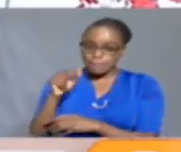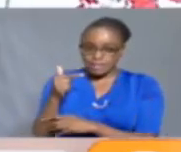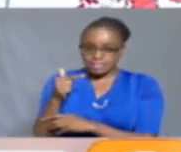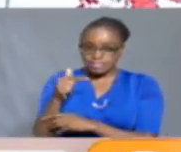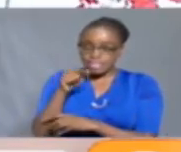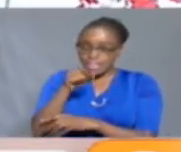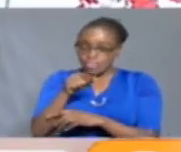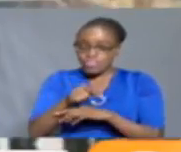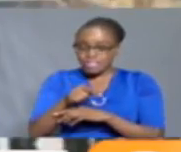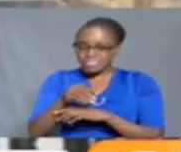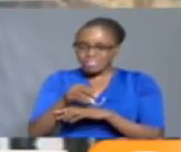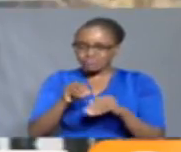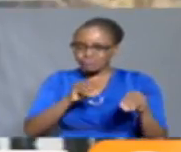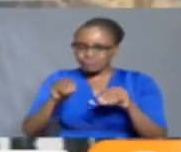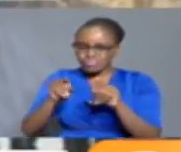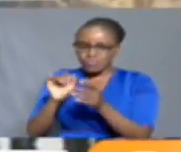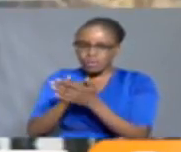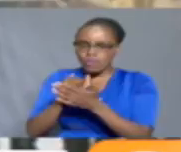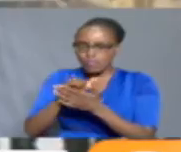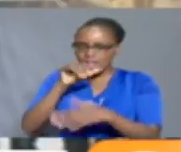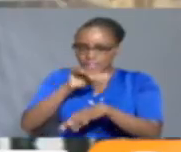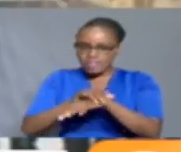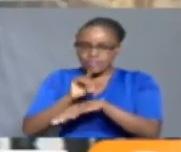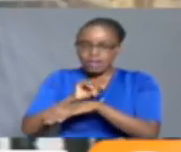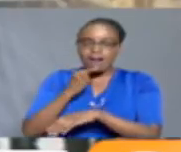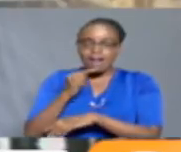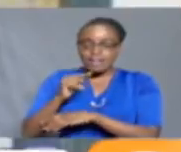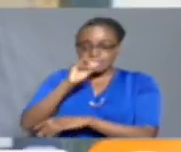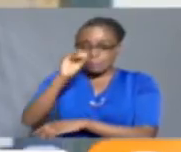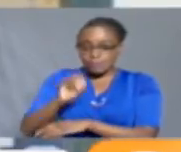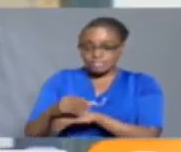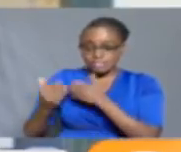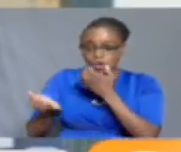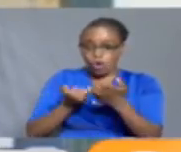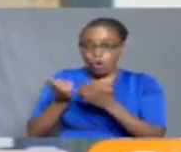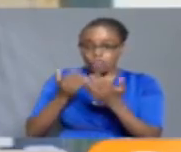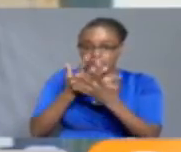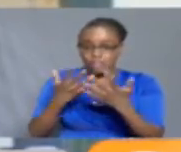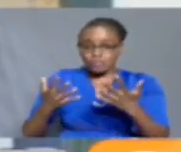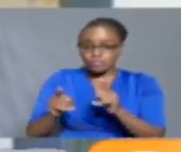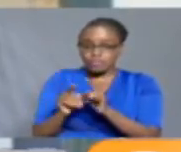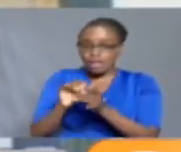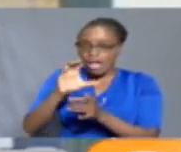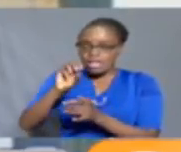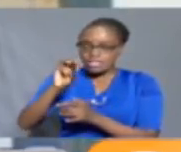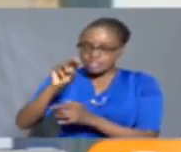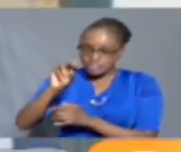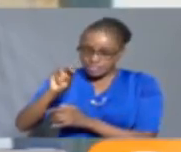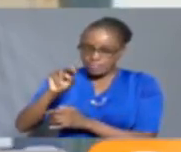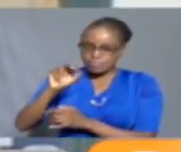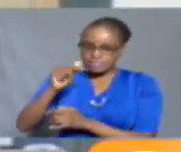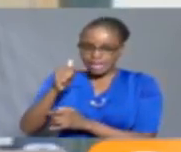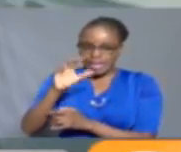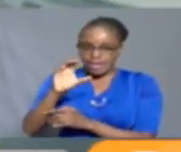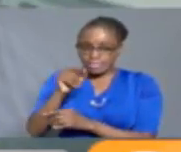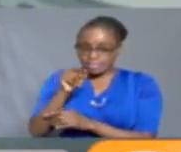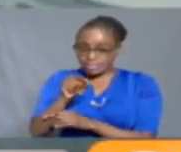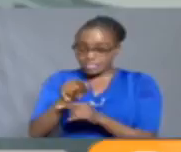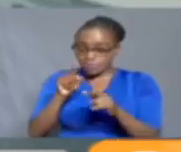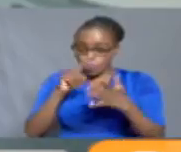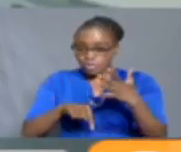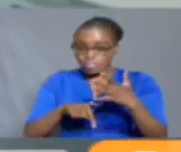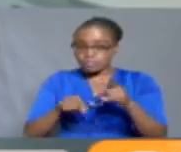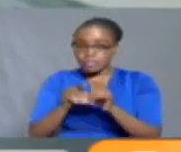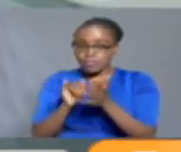The transaction involves acquisition of 100% of the business and assets of Cemtech by Simba Cement. Cemtech